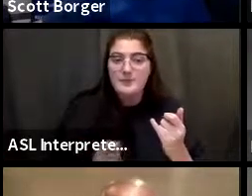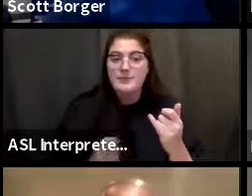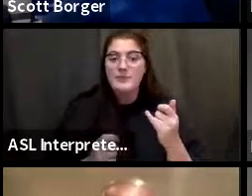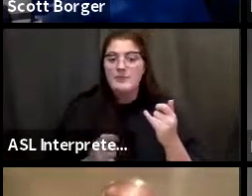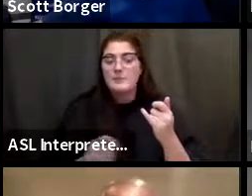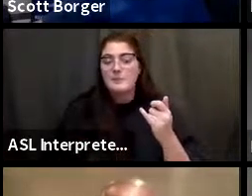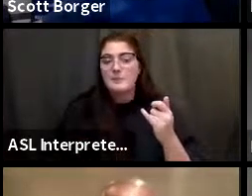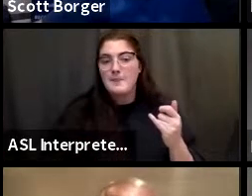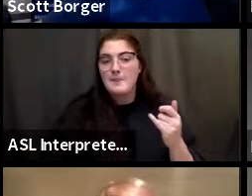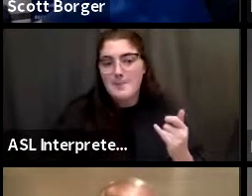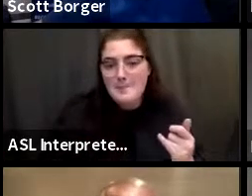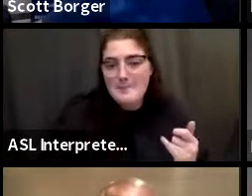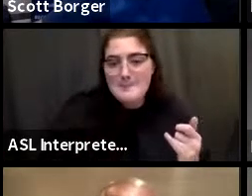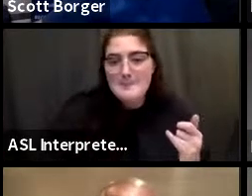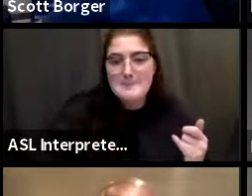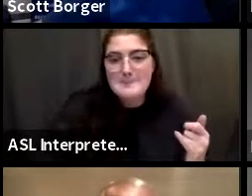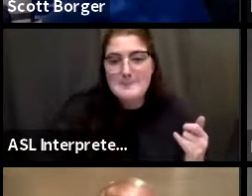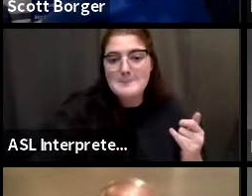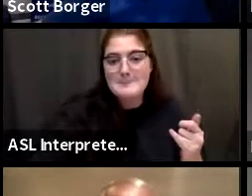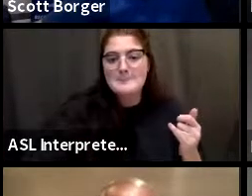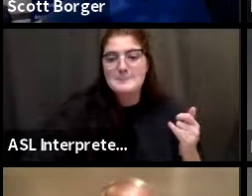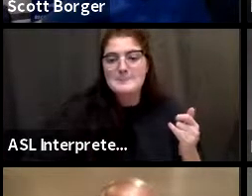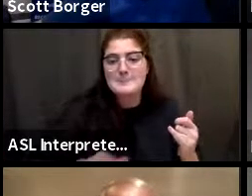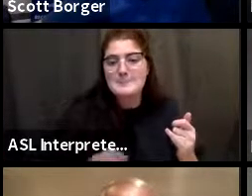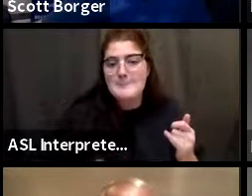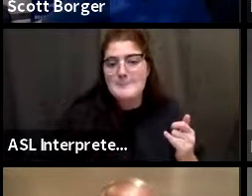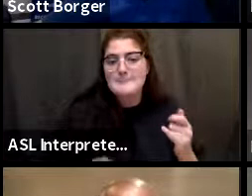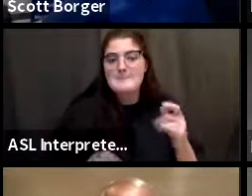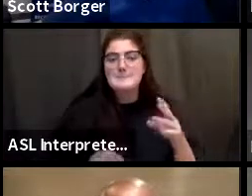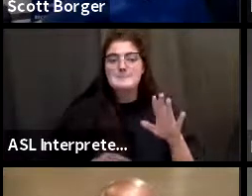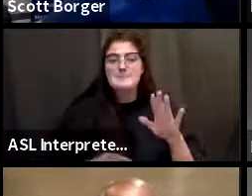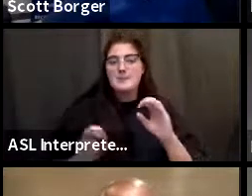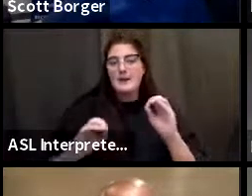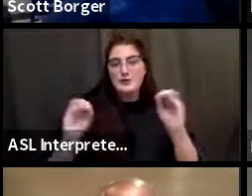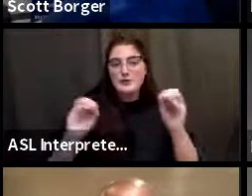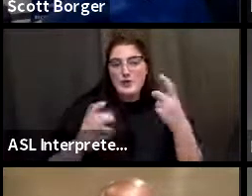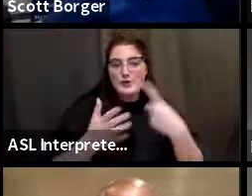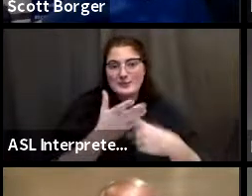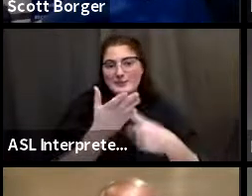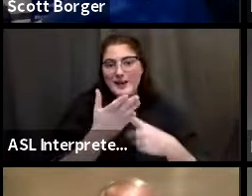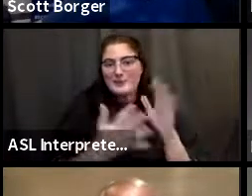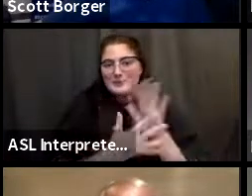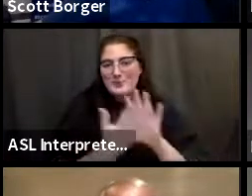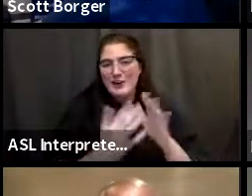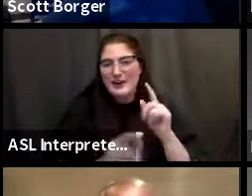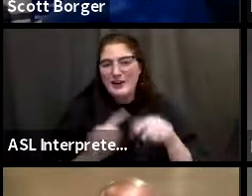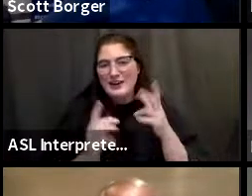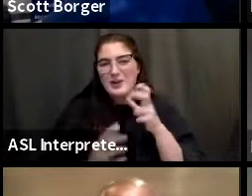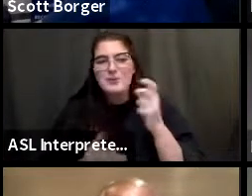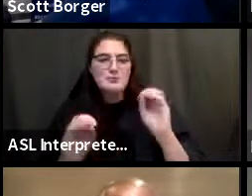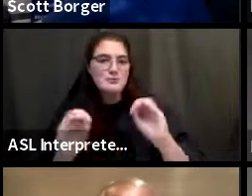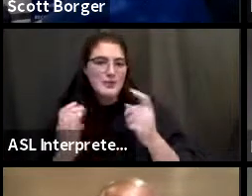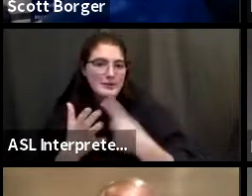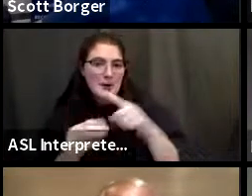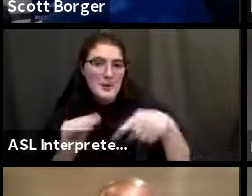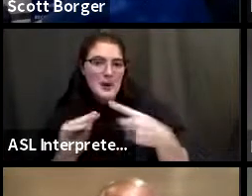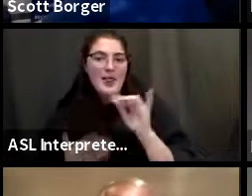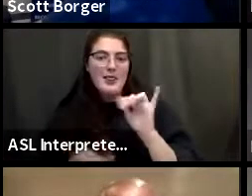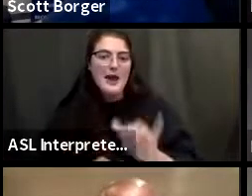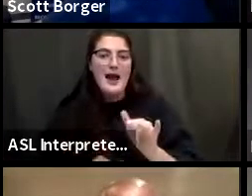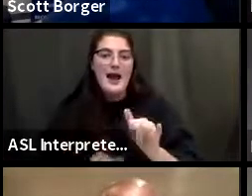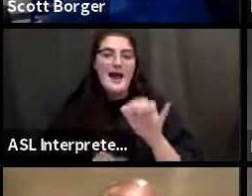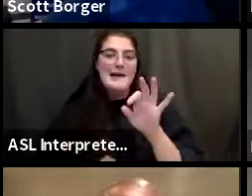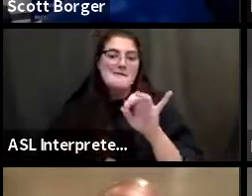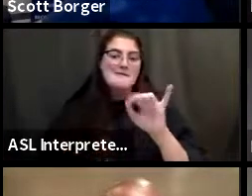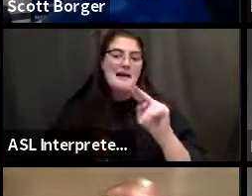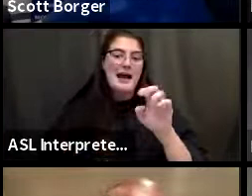substantiated, we should start work order right away. There's no discussion about that. Fines take a longer process